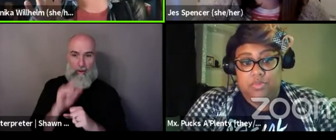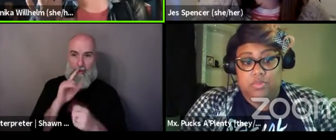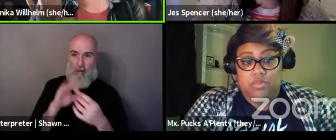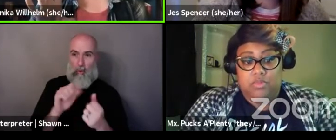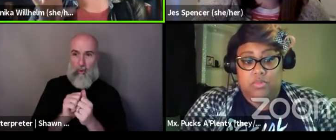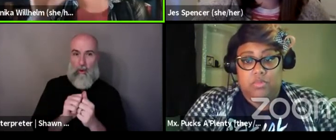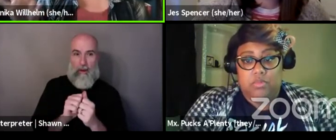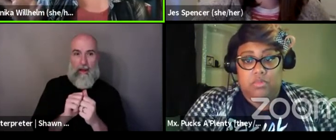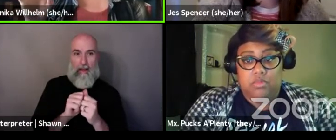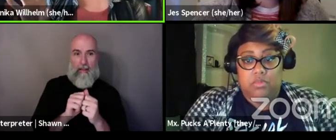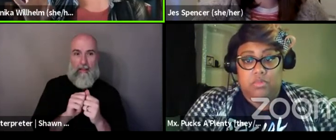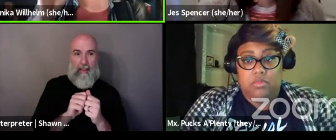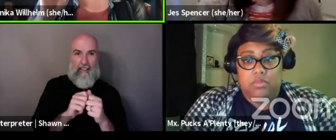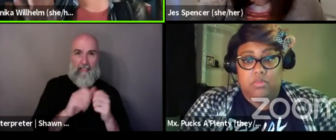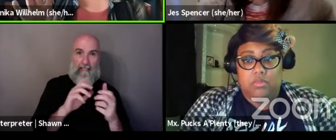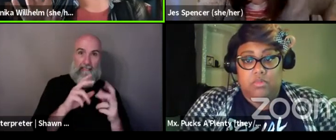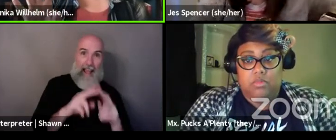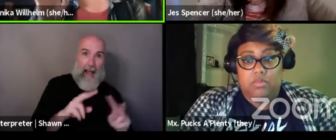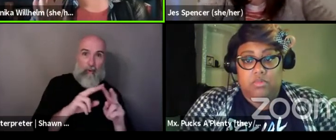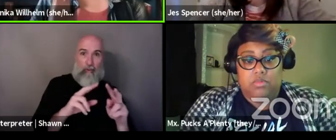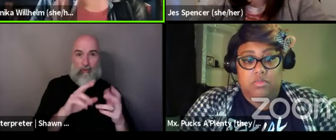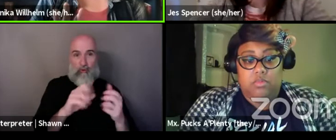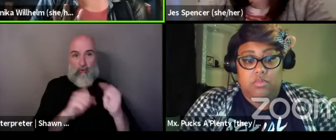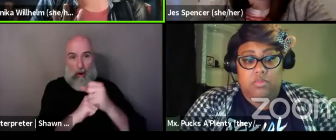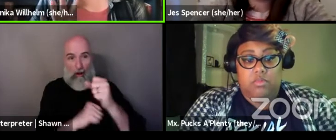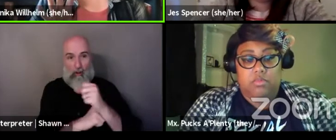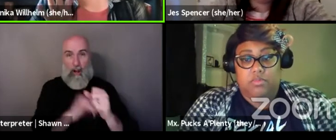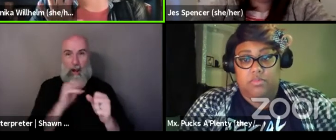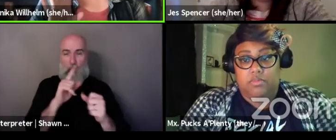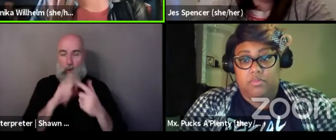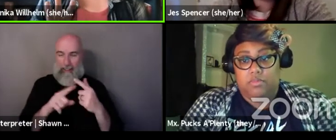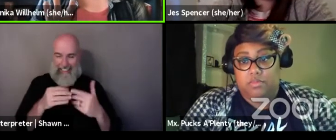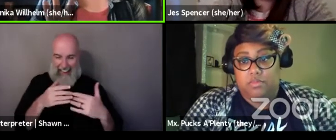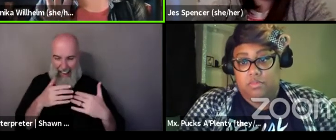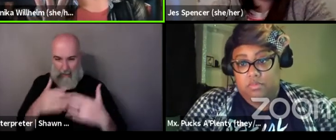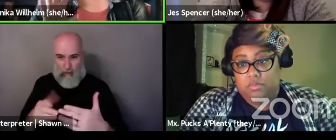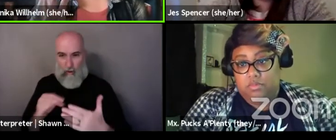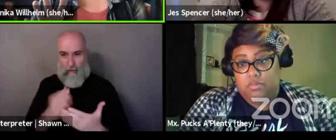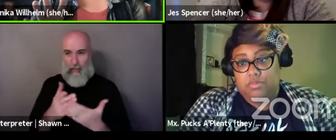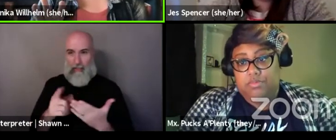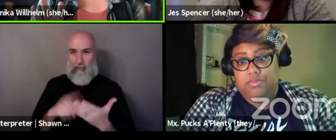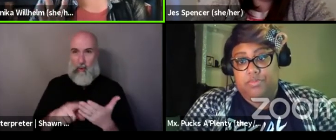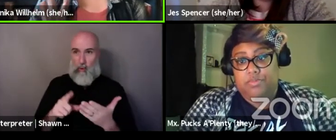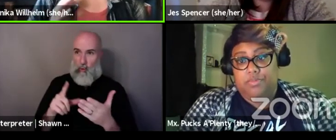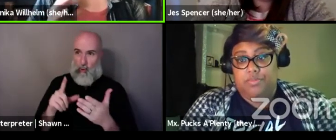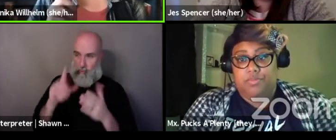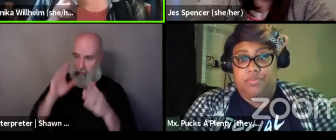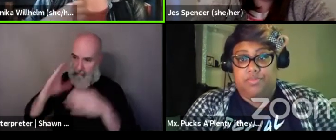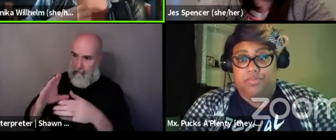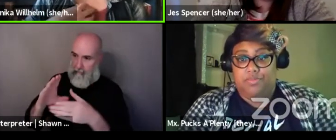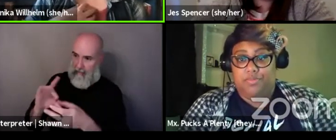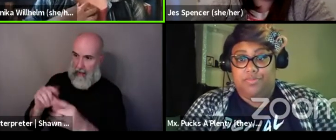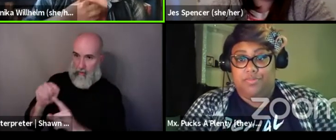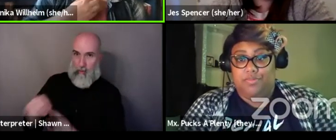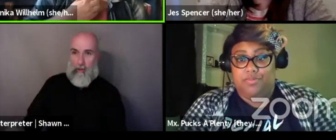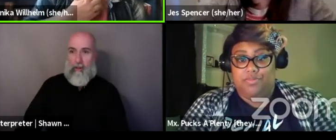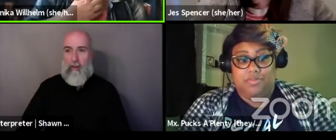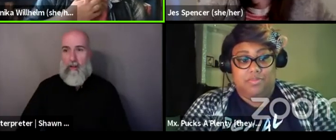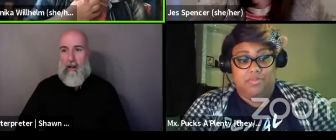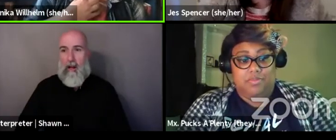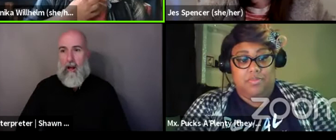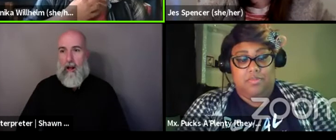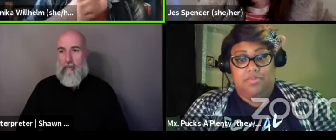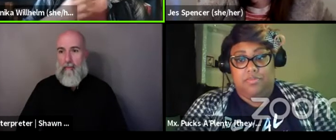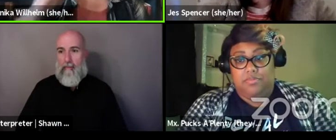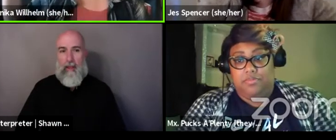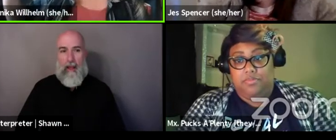value to structure. Like, what is the actual execution of the things that you say that you put value around? And one of the things that I heard pretty